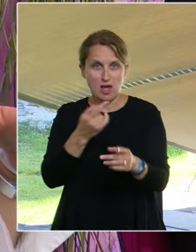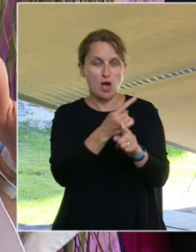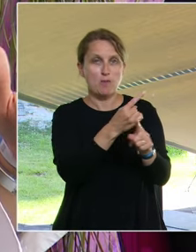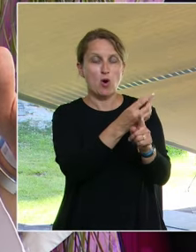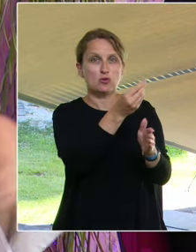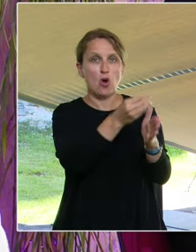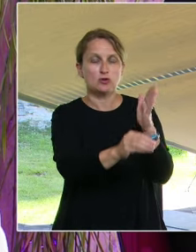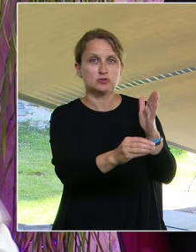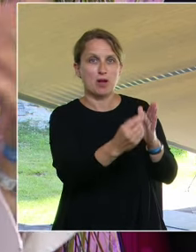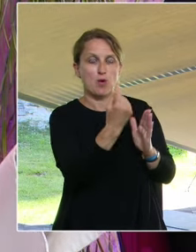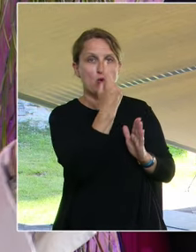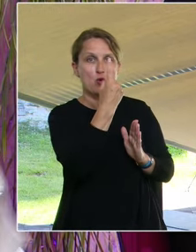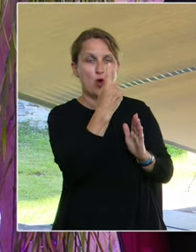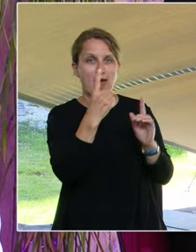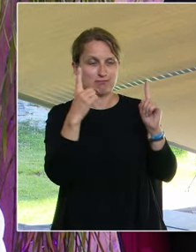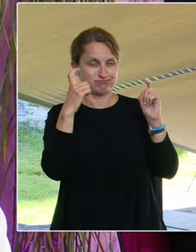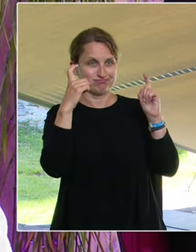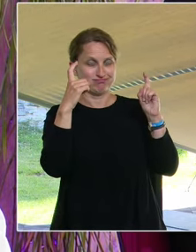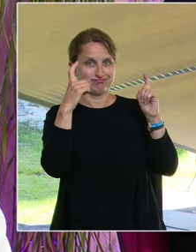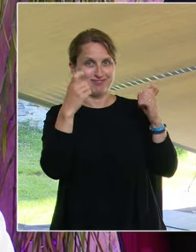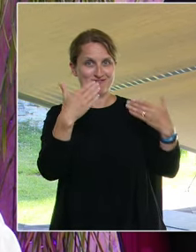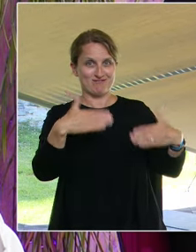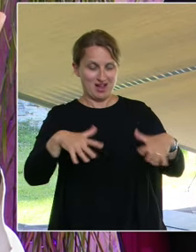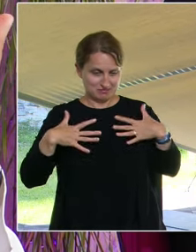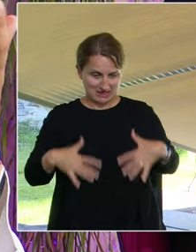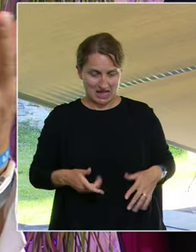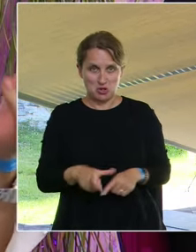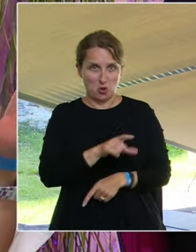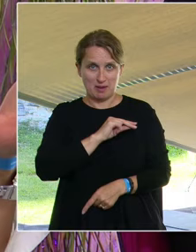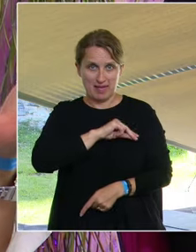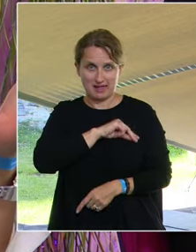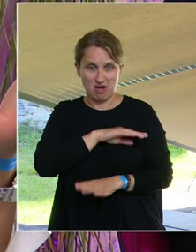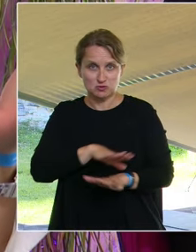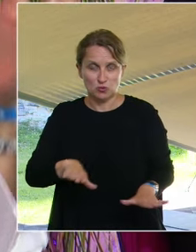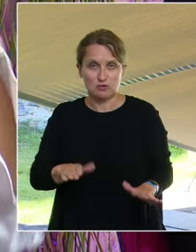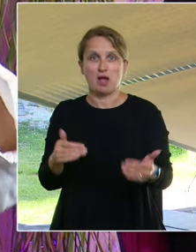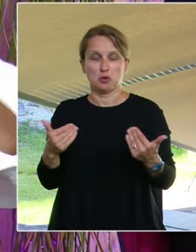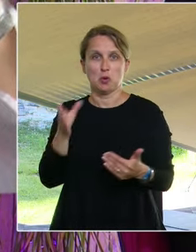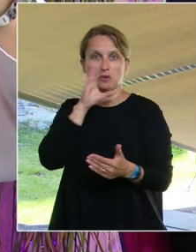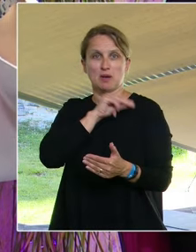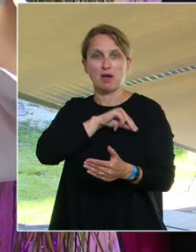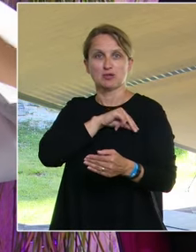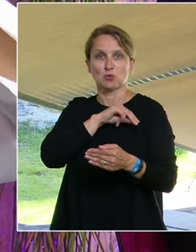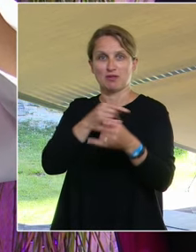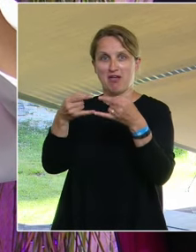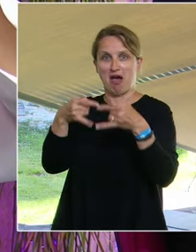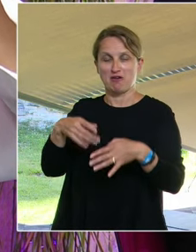one photo shoot. Same for the fashion magazines. And so we have a lot of online on the Facebook, we have this